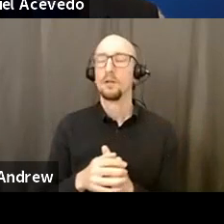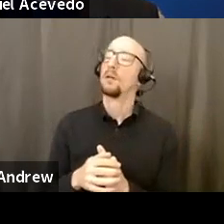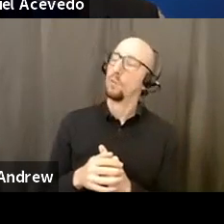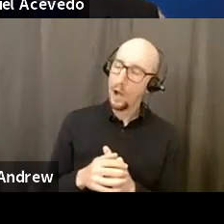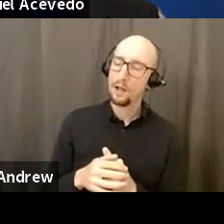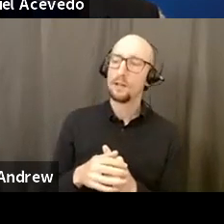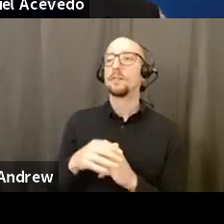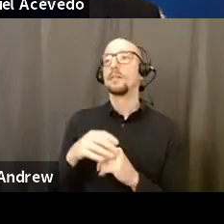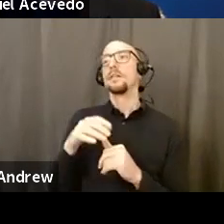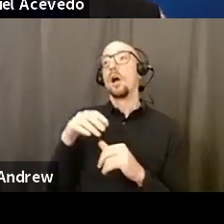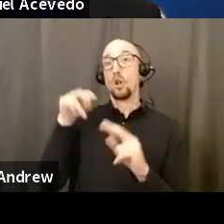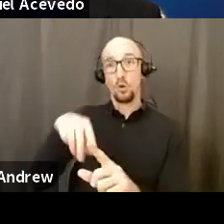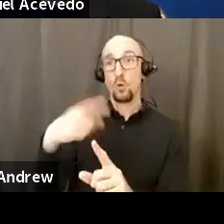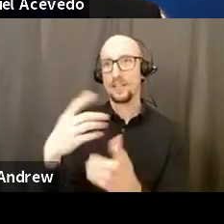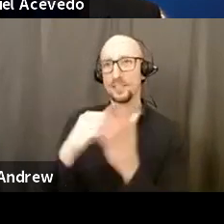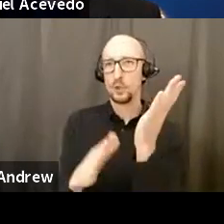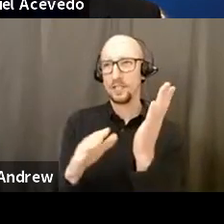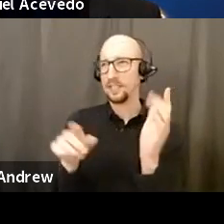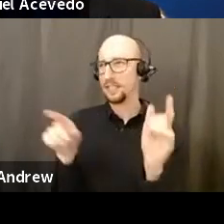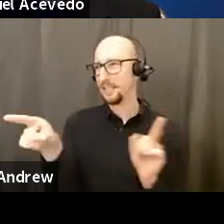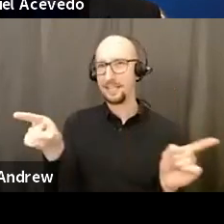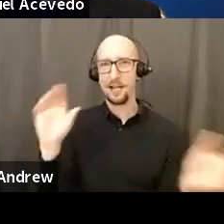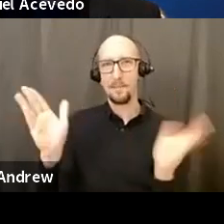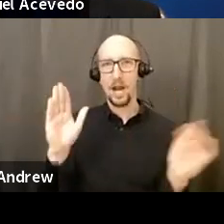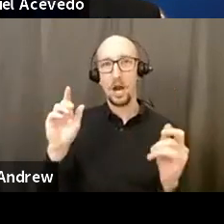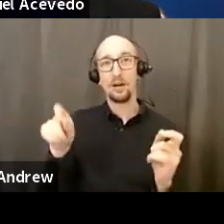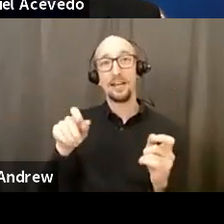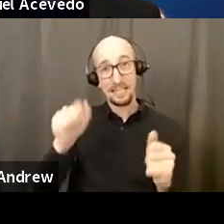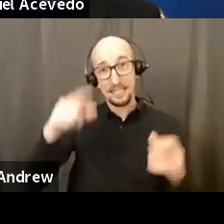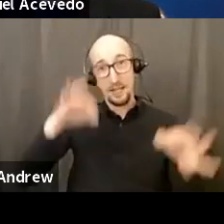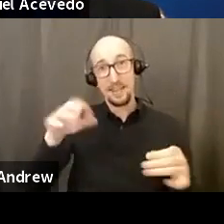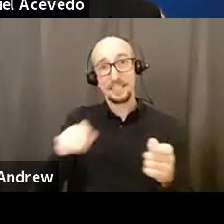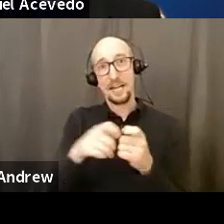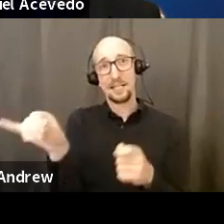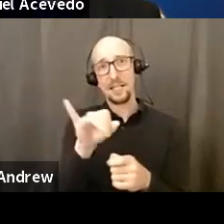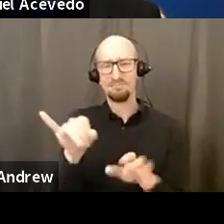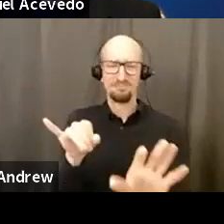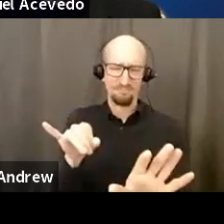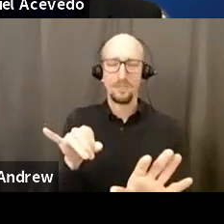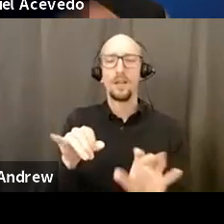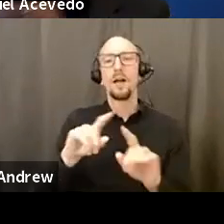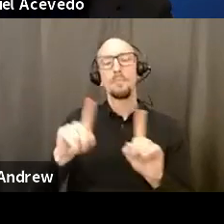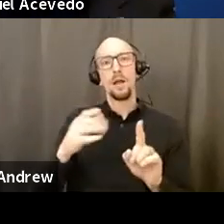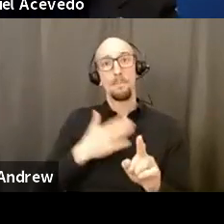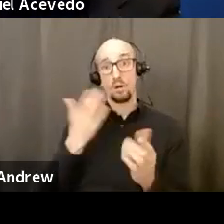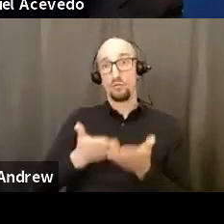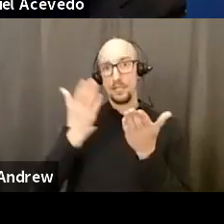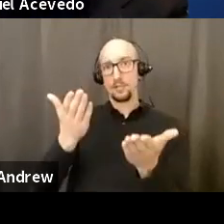of the student. I think my recommendation around an assessment from the beginning is